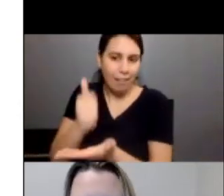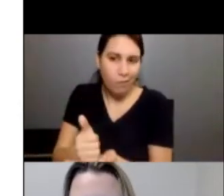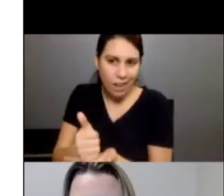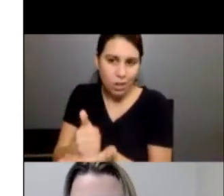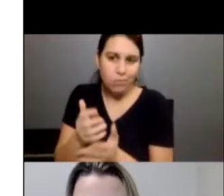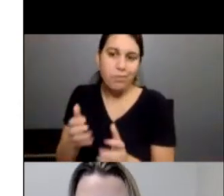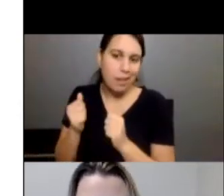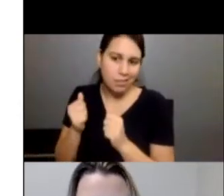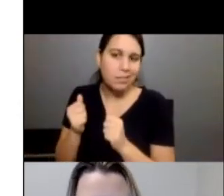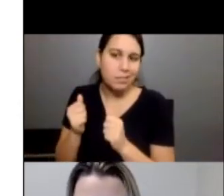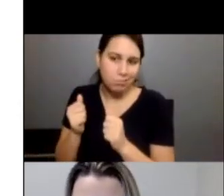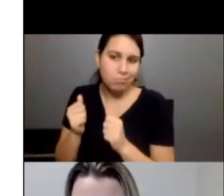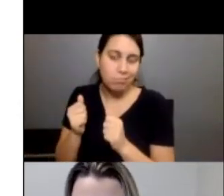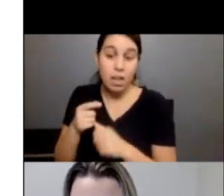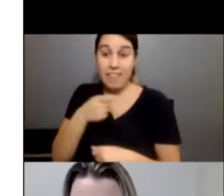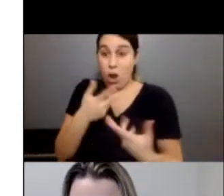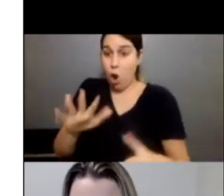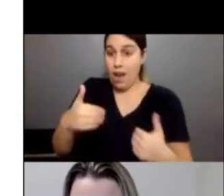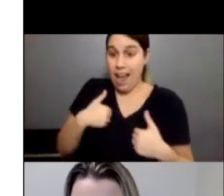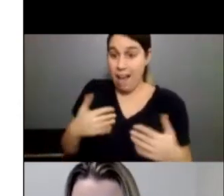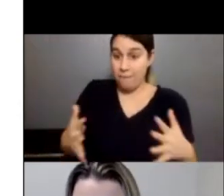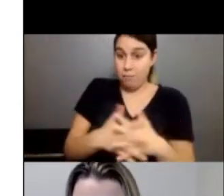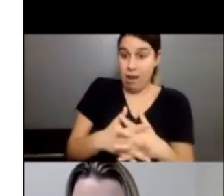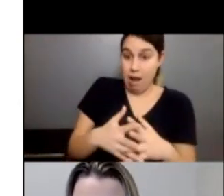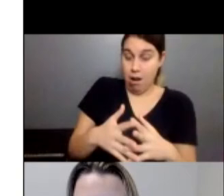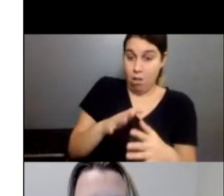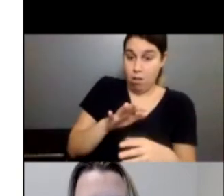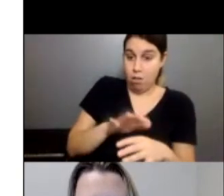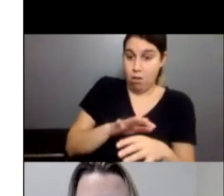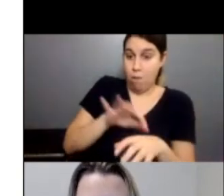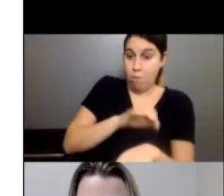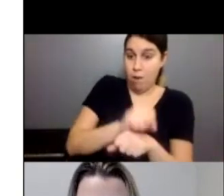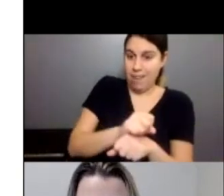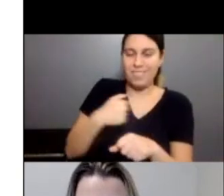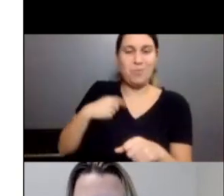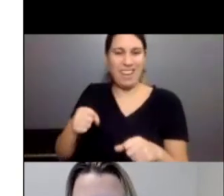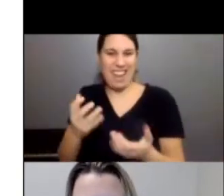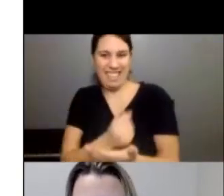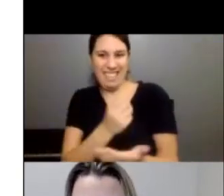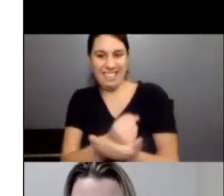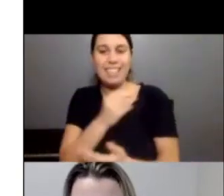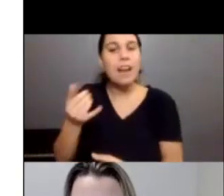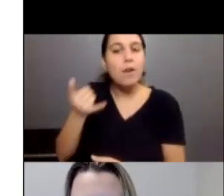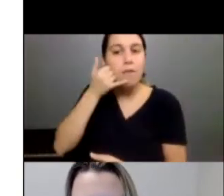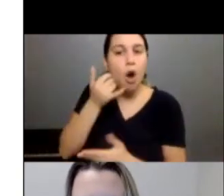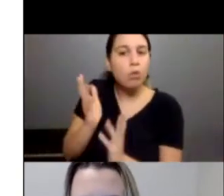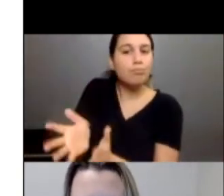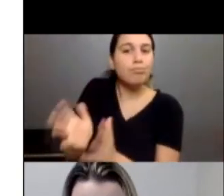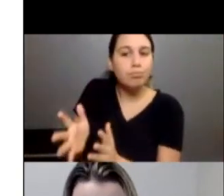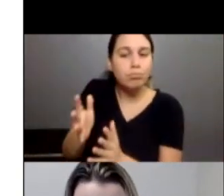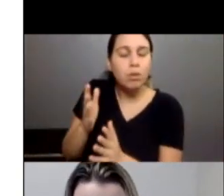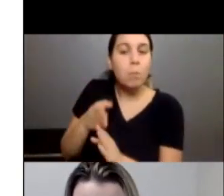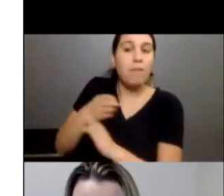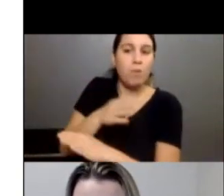quickly during their already scheduled prenatal appointments, as Ellen had mentioned, and over the phone in between appointments. This eliminates the need for waiting to get